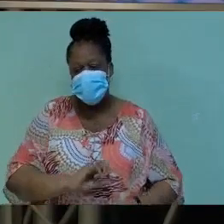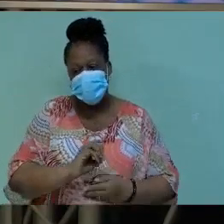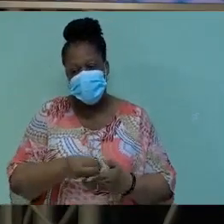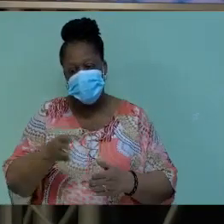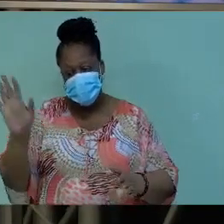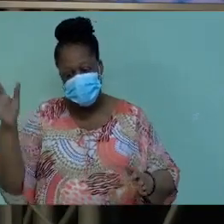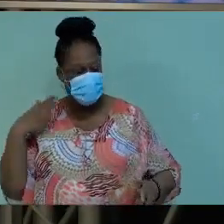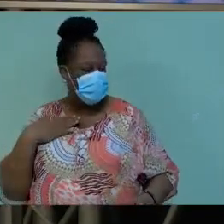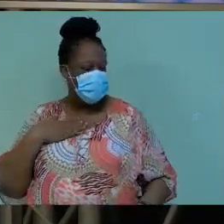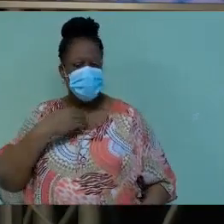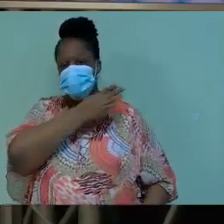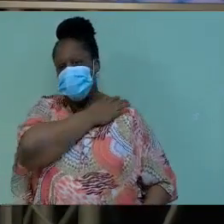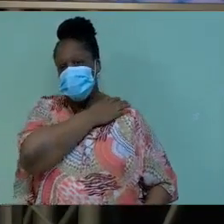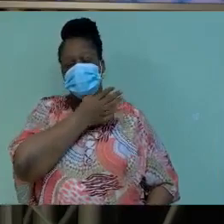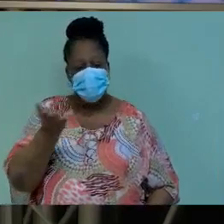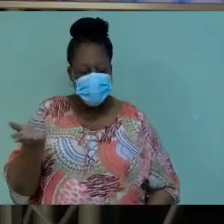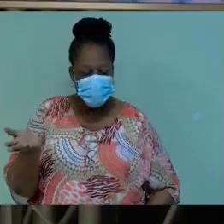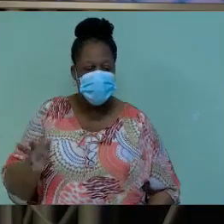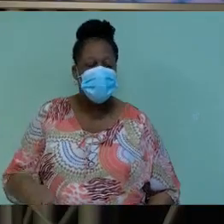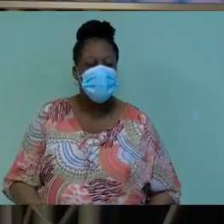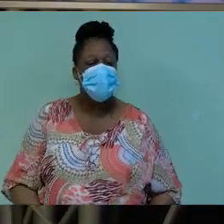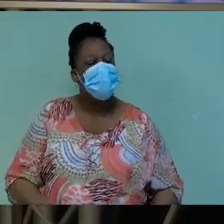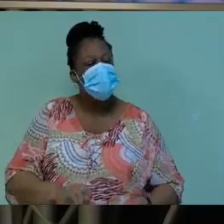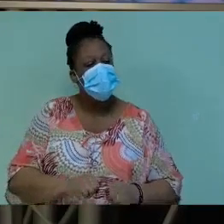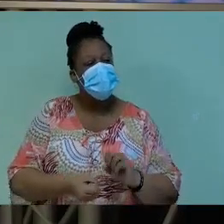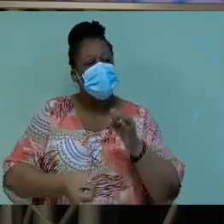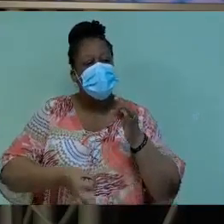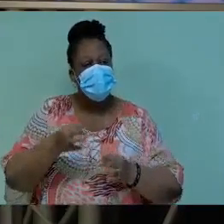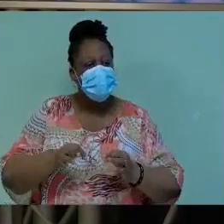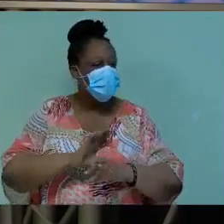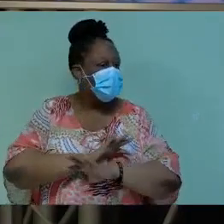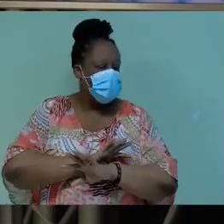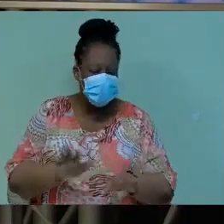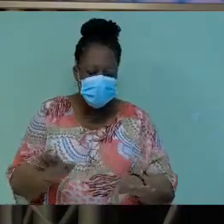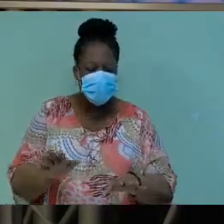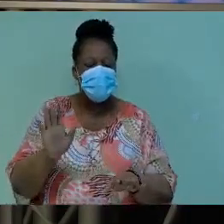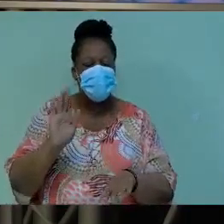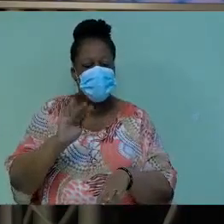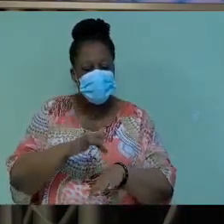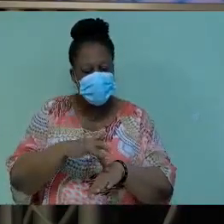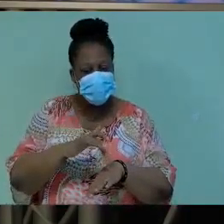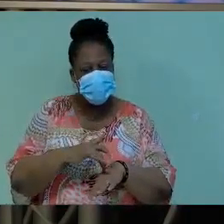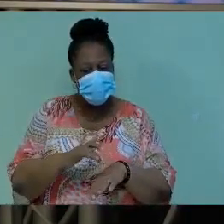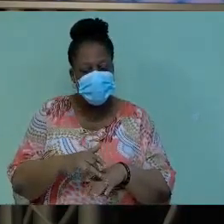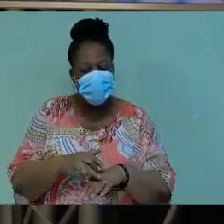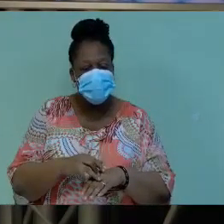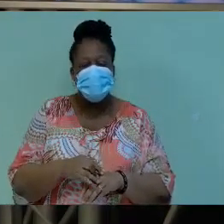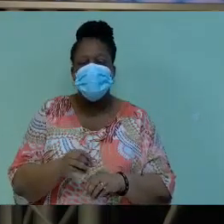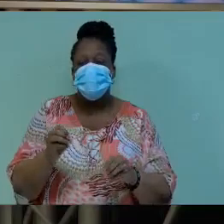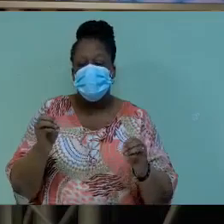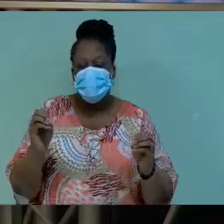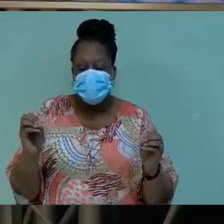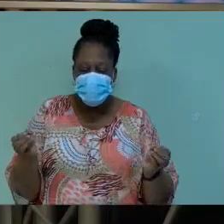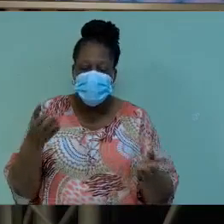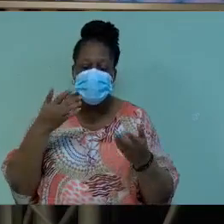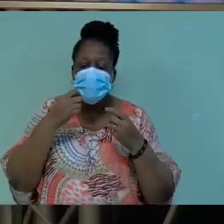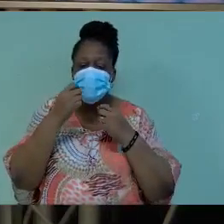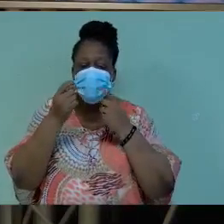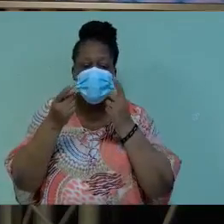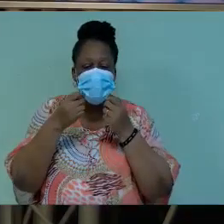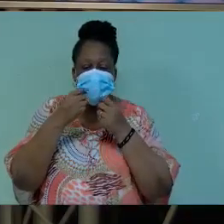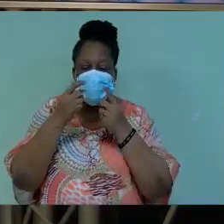if you avoid the hand contact, we can significantly decrease the respiratory droplets. And so generally speaking,